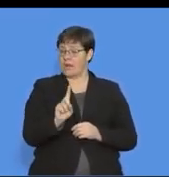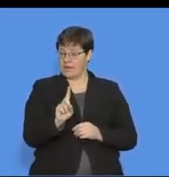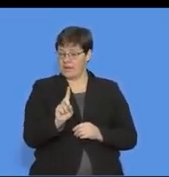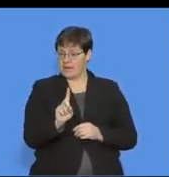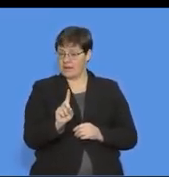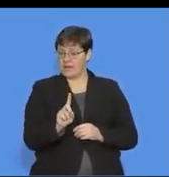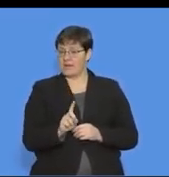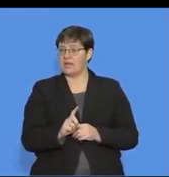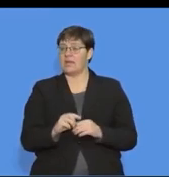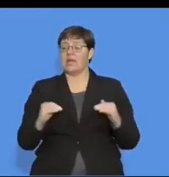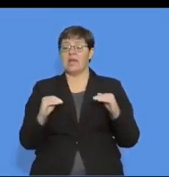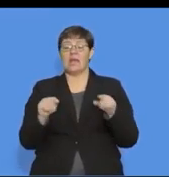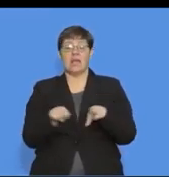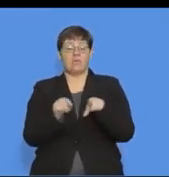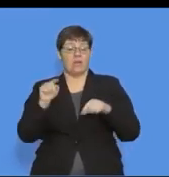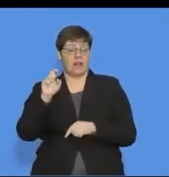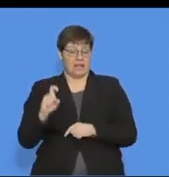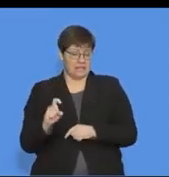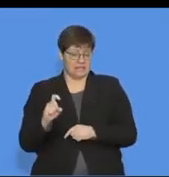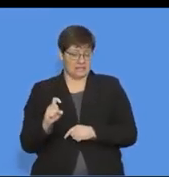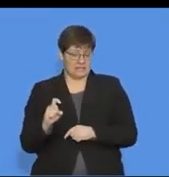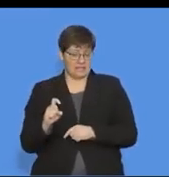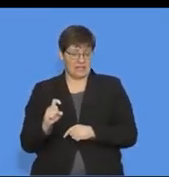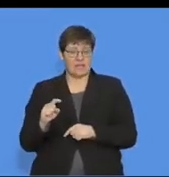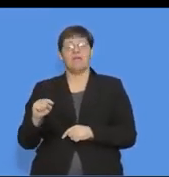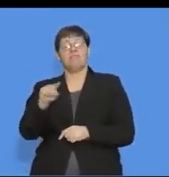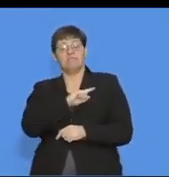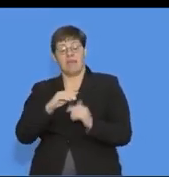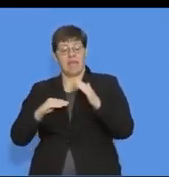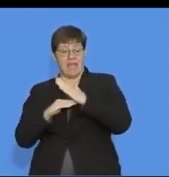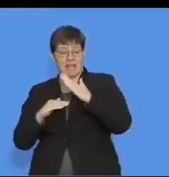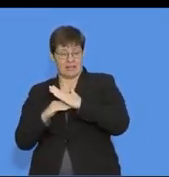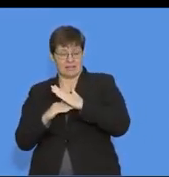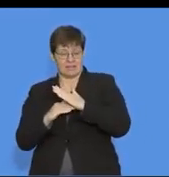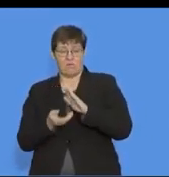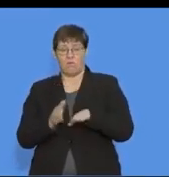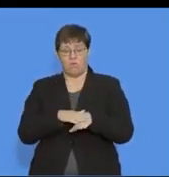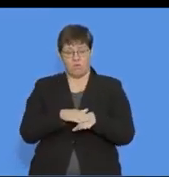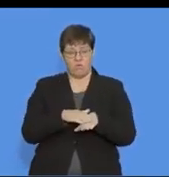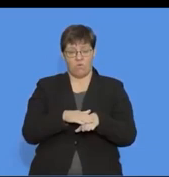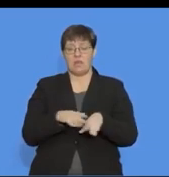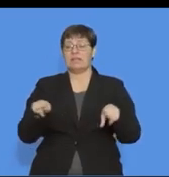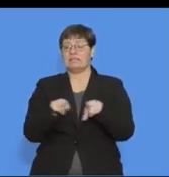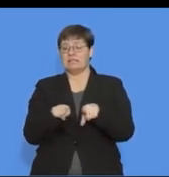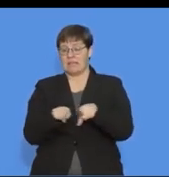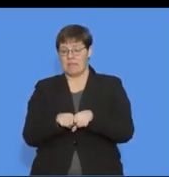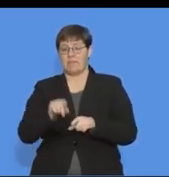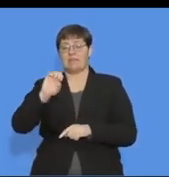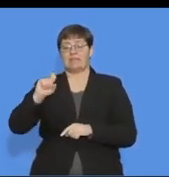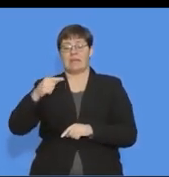is equals to x, and the reason will also be angles on same